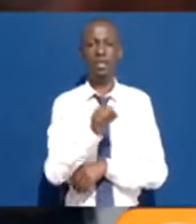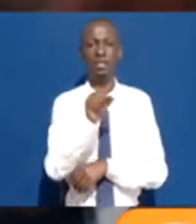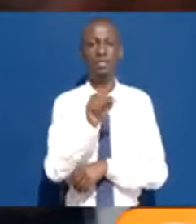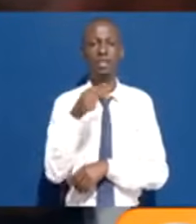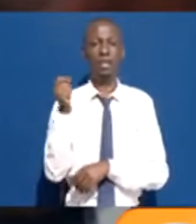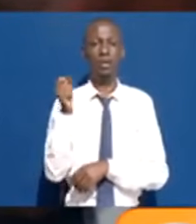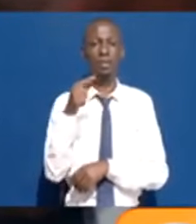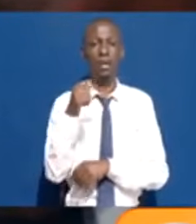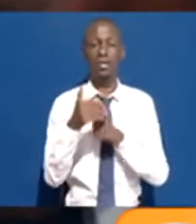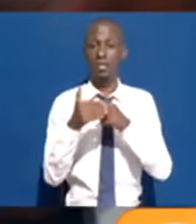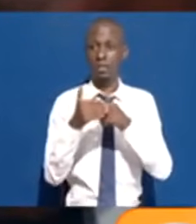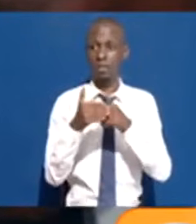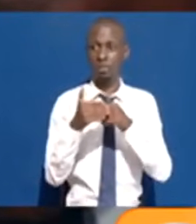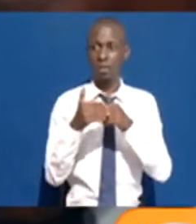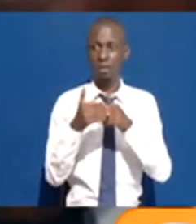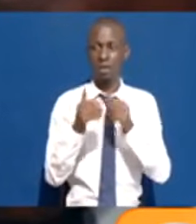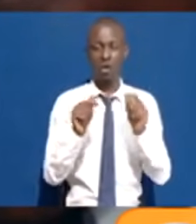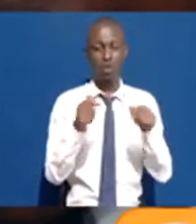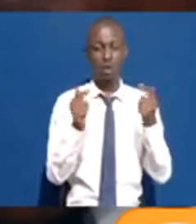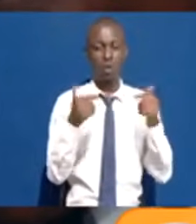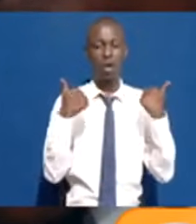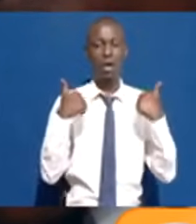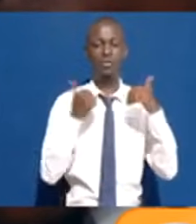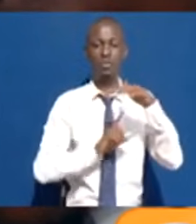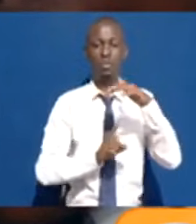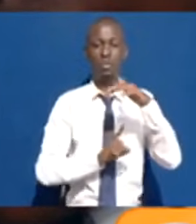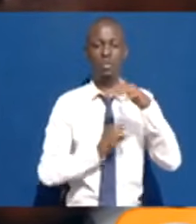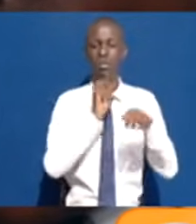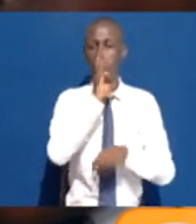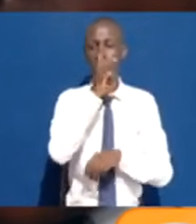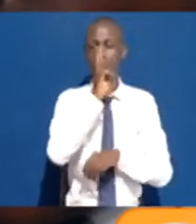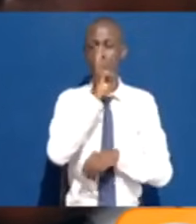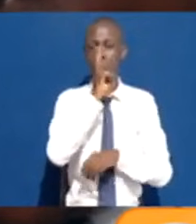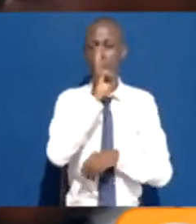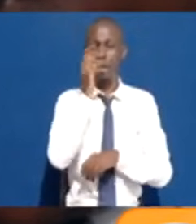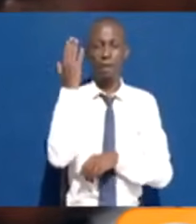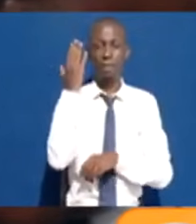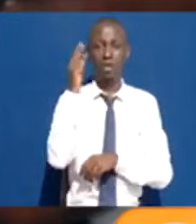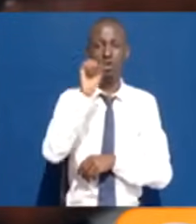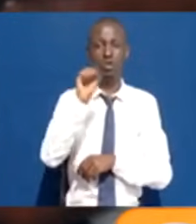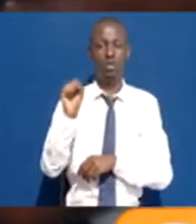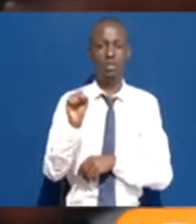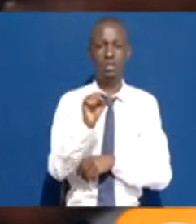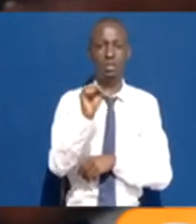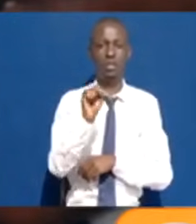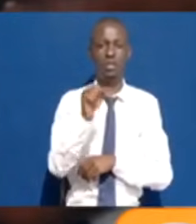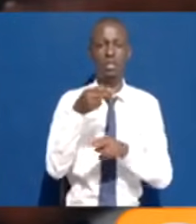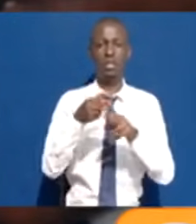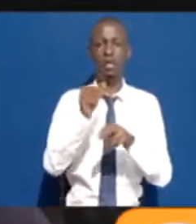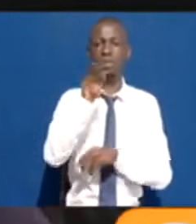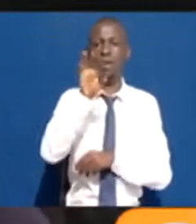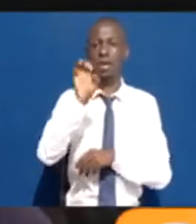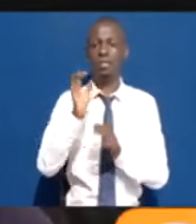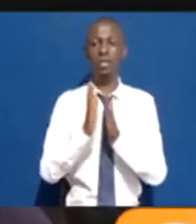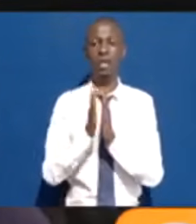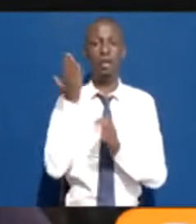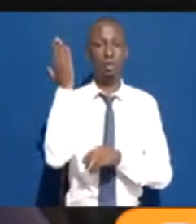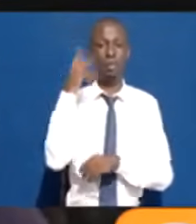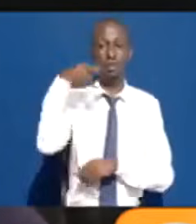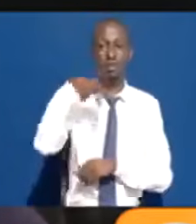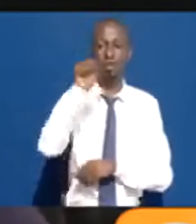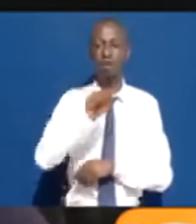for instance, an open war erupted at the Ministry of Water, pitting the then Water Cabinet Secretary Alice Wahome and her then